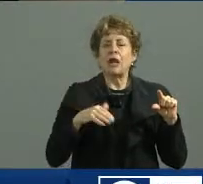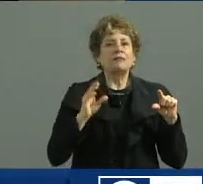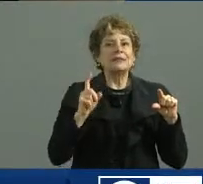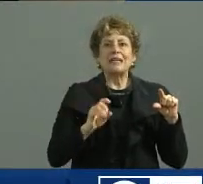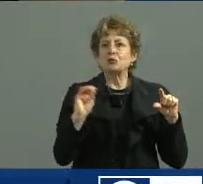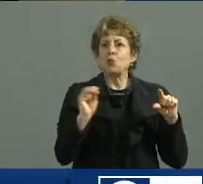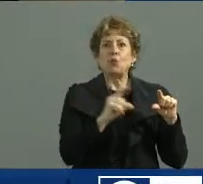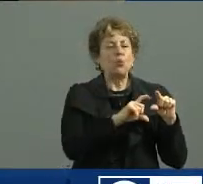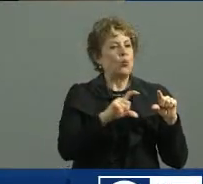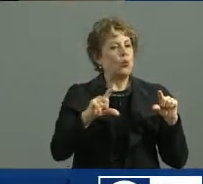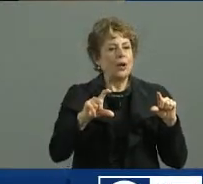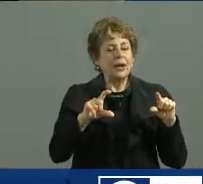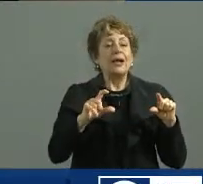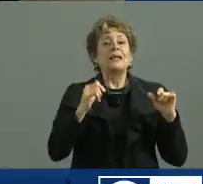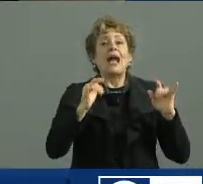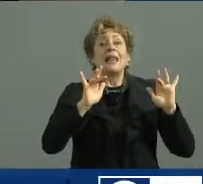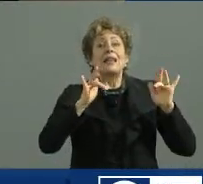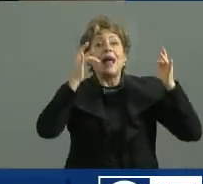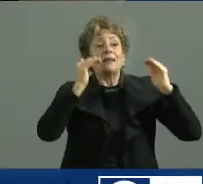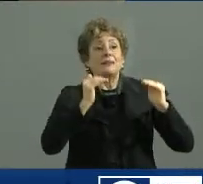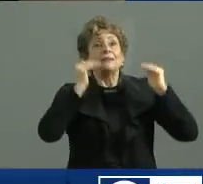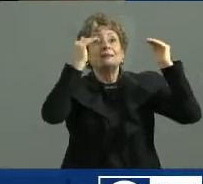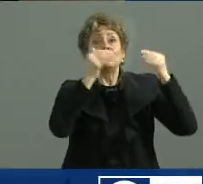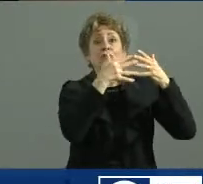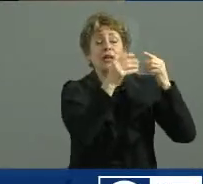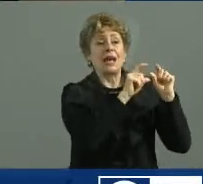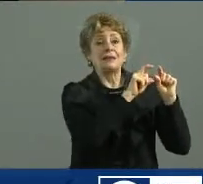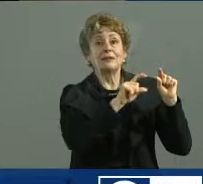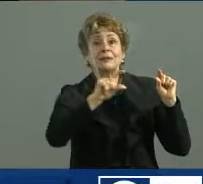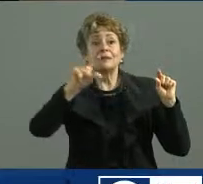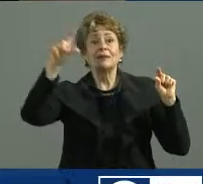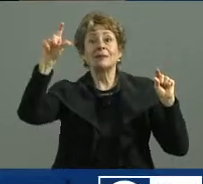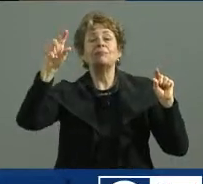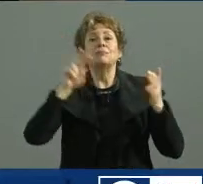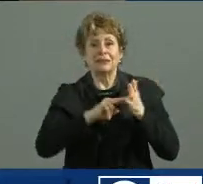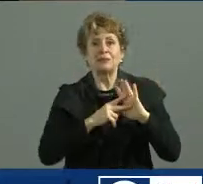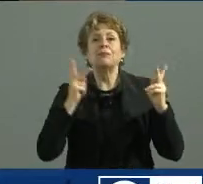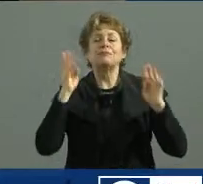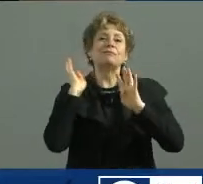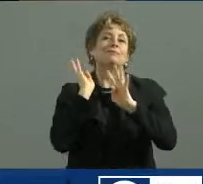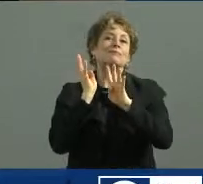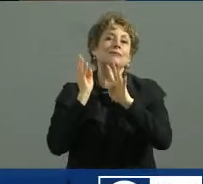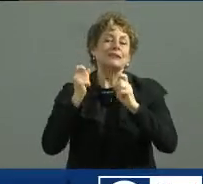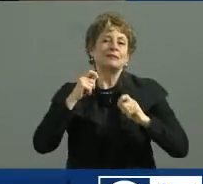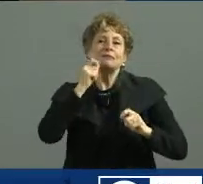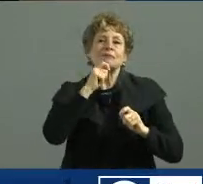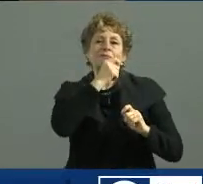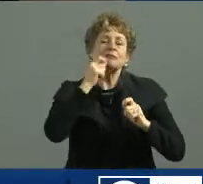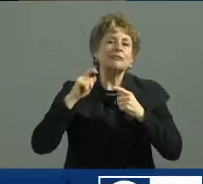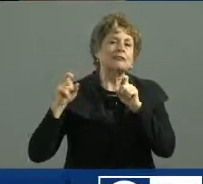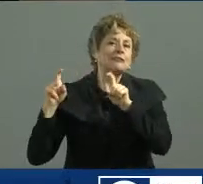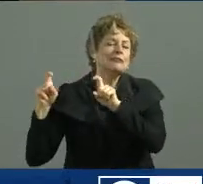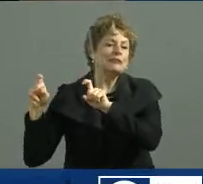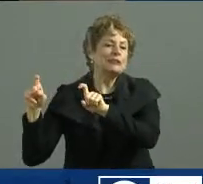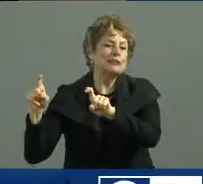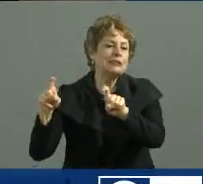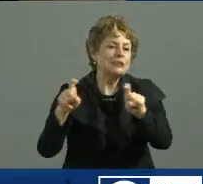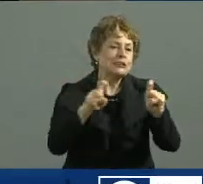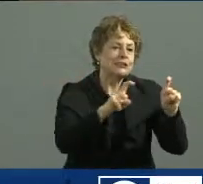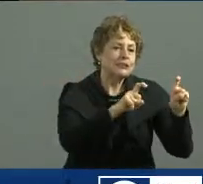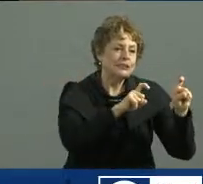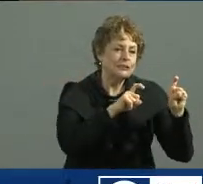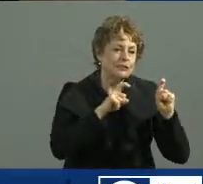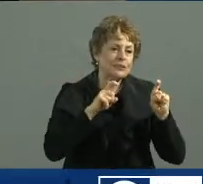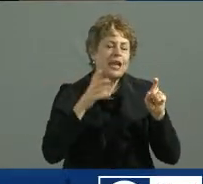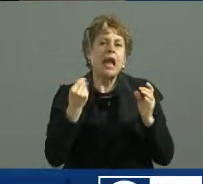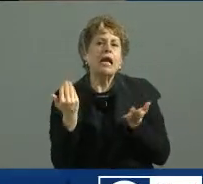Arizonans that have been tested before but got repeat tests that week. And as you can see, as the weeks have been progressing, we've had more and more